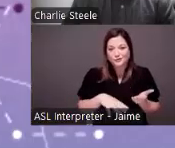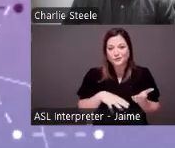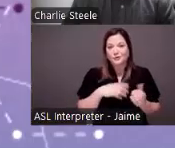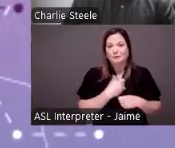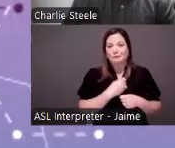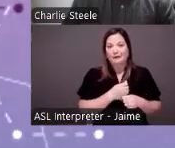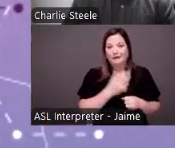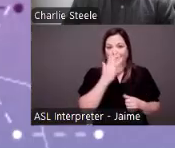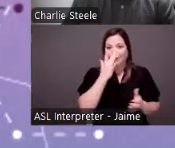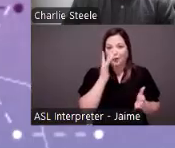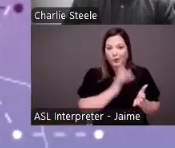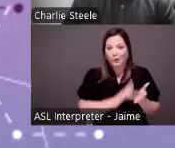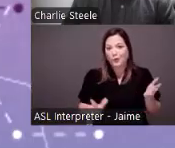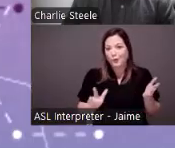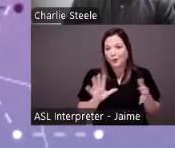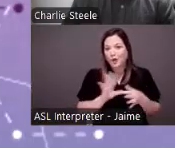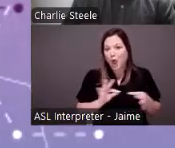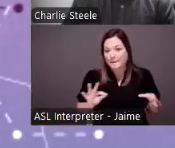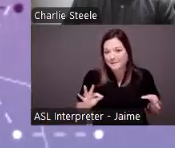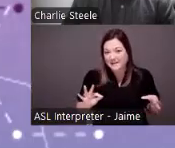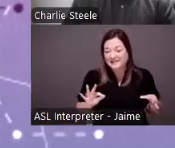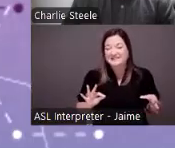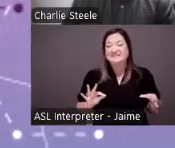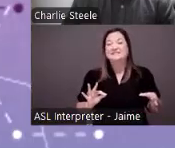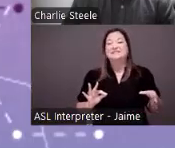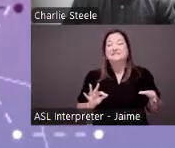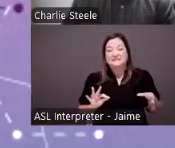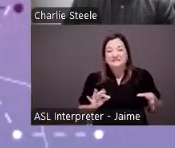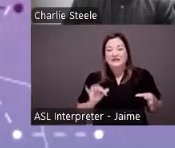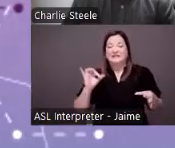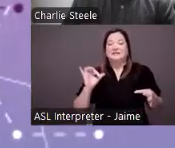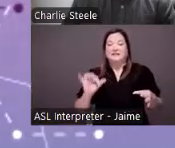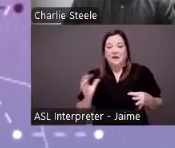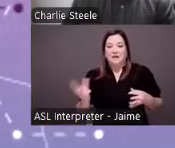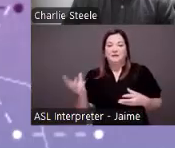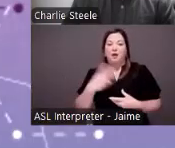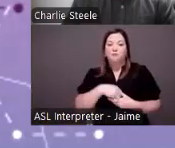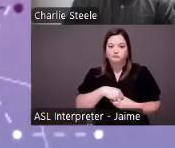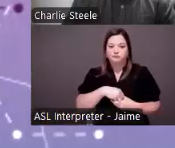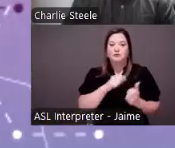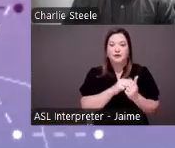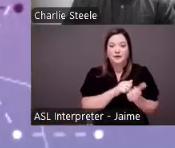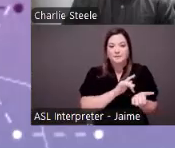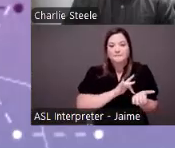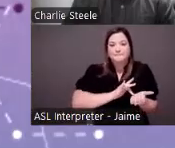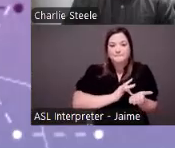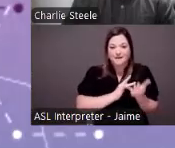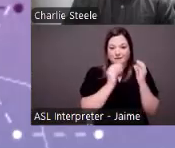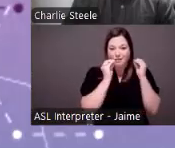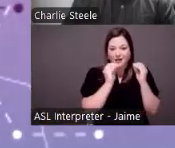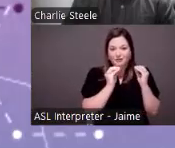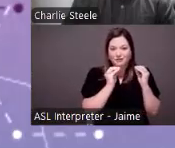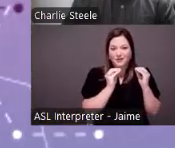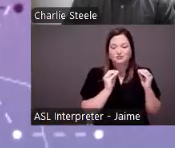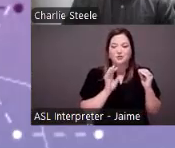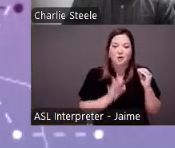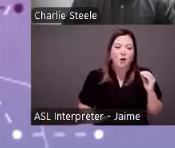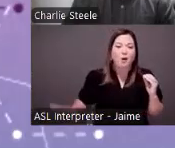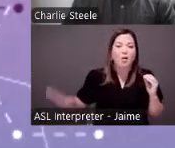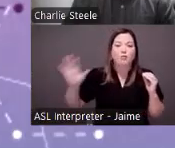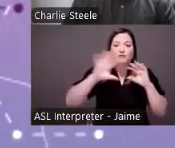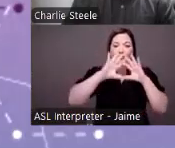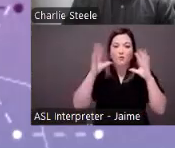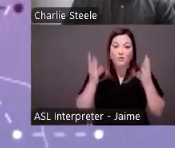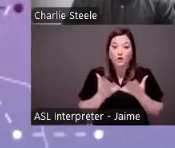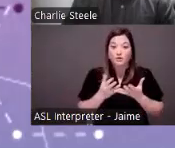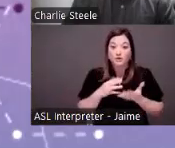rude comments, I think something like that needs to be implemented in medical education throughout the world, where students,